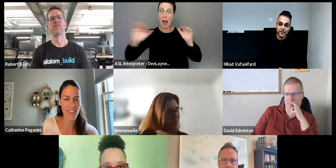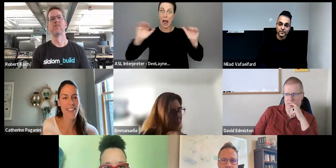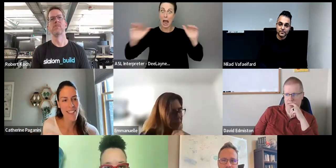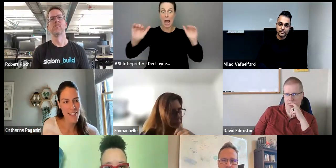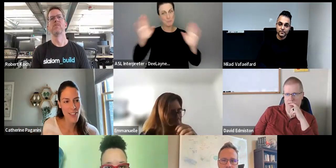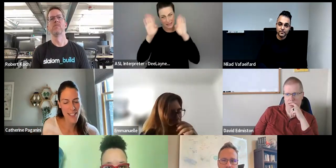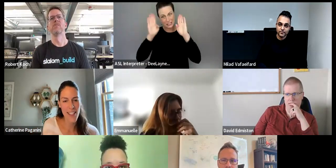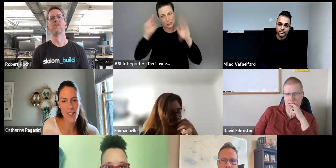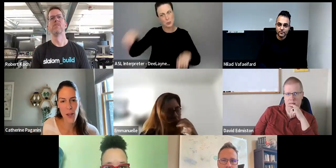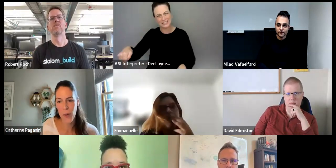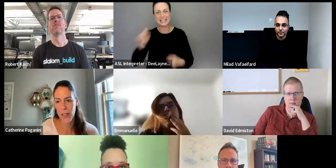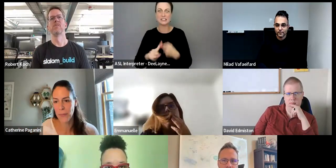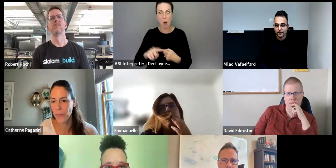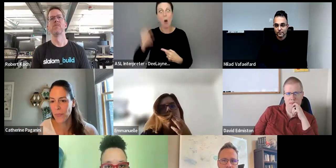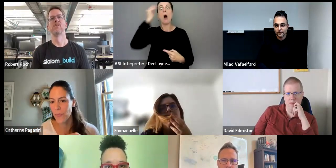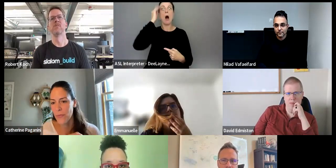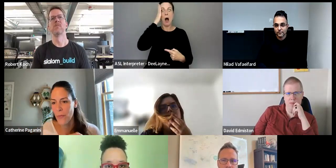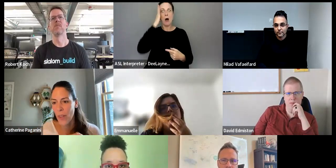like until it sticks. So